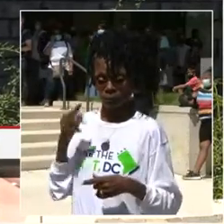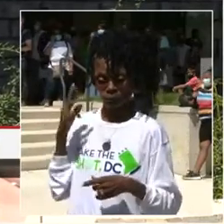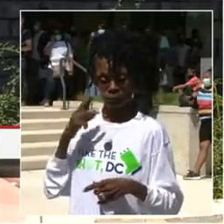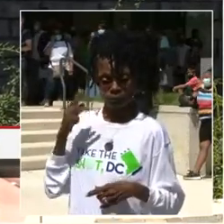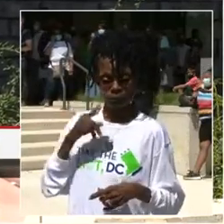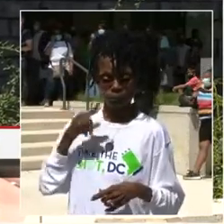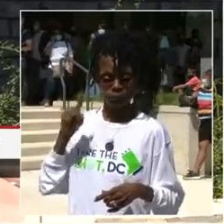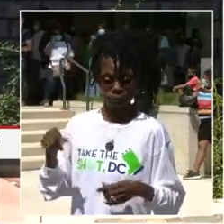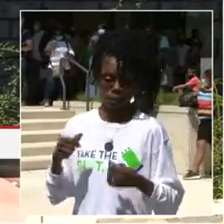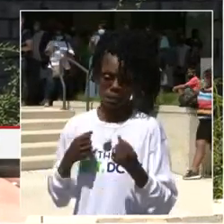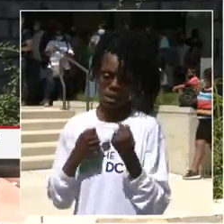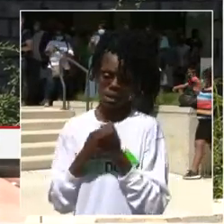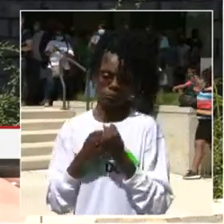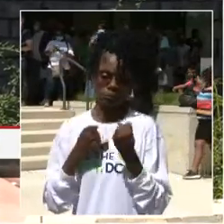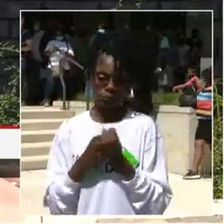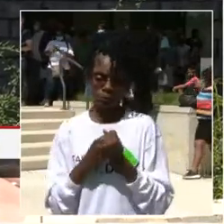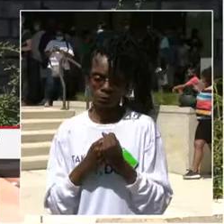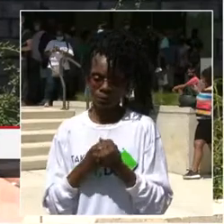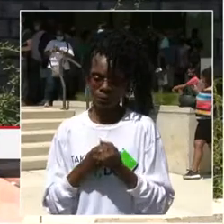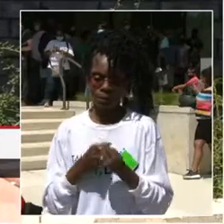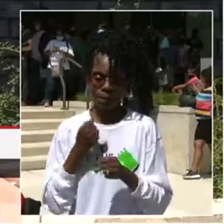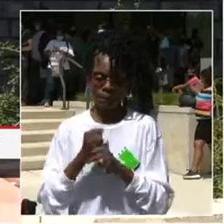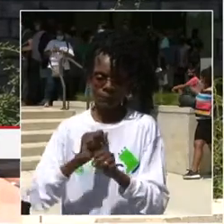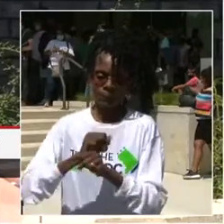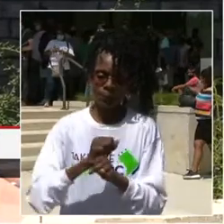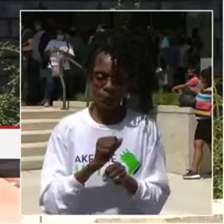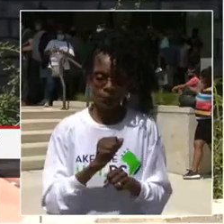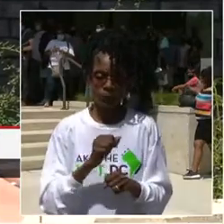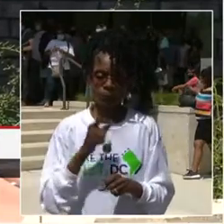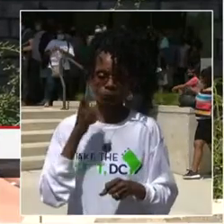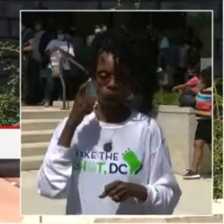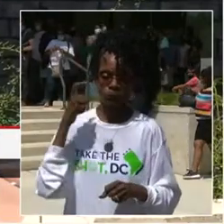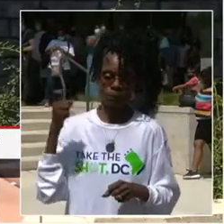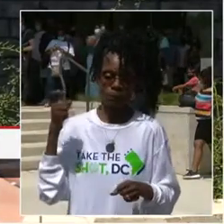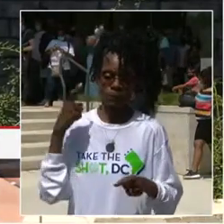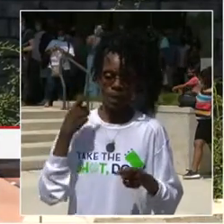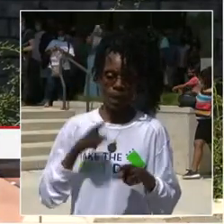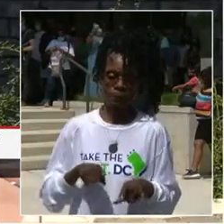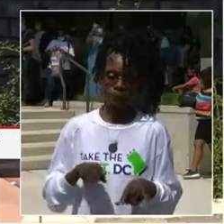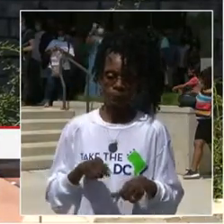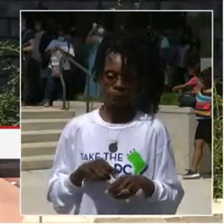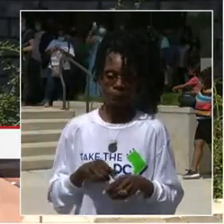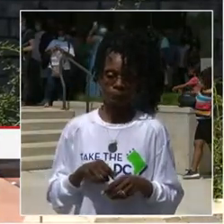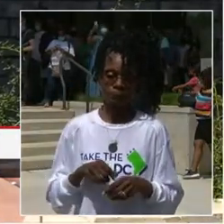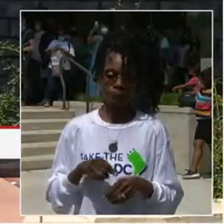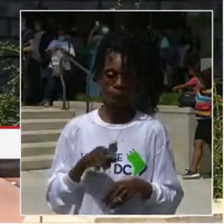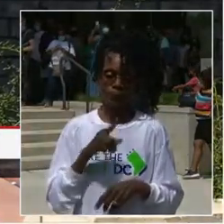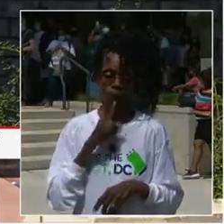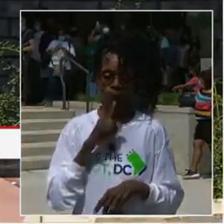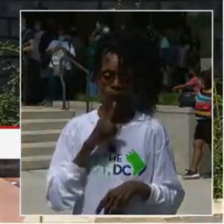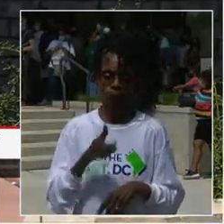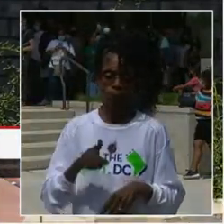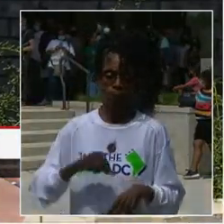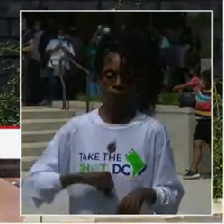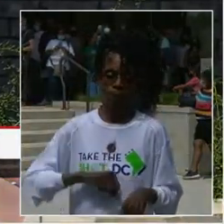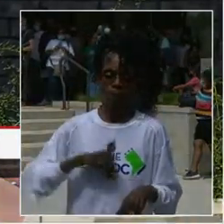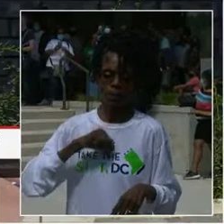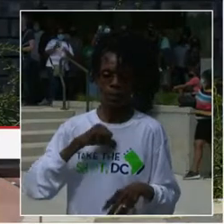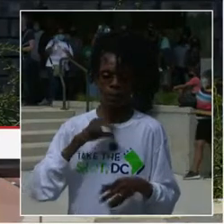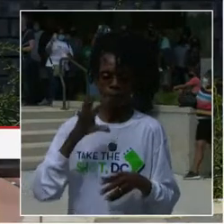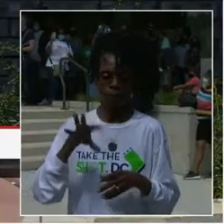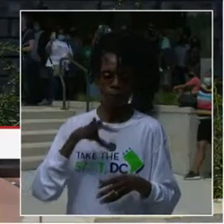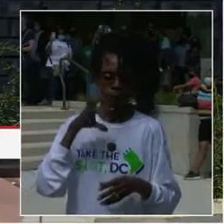your advocacy has made this dream come to fruition. I am so proud to be a part of this ribbon